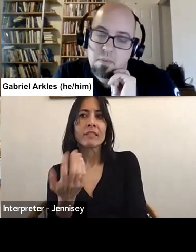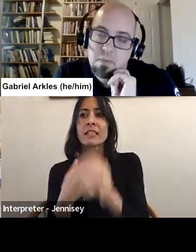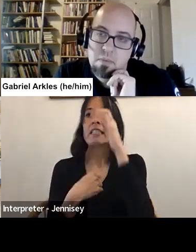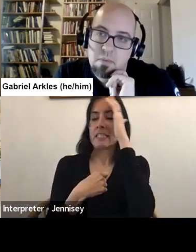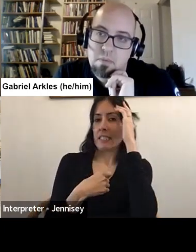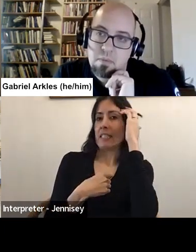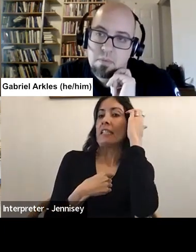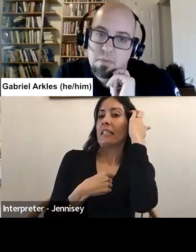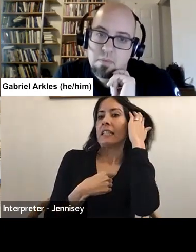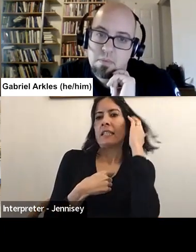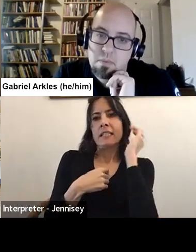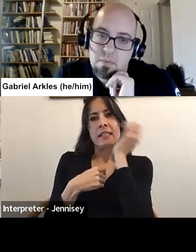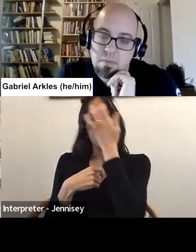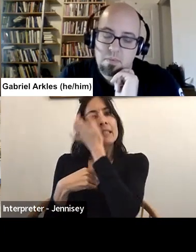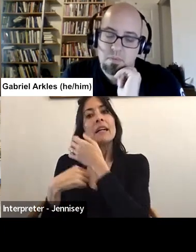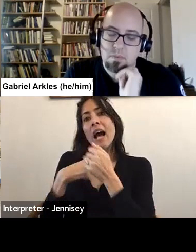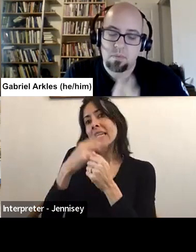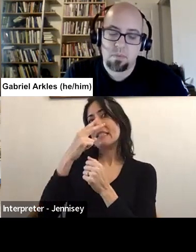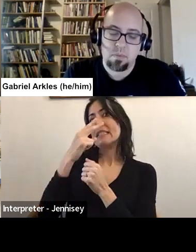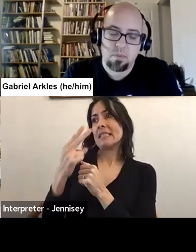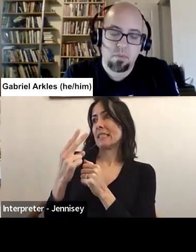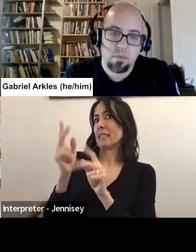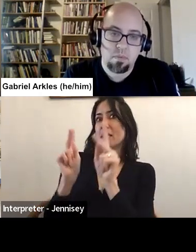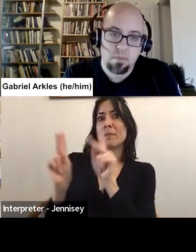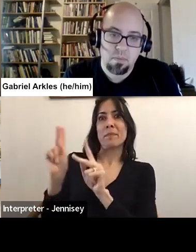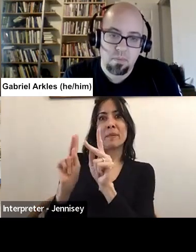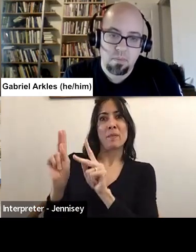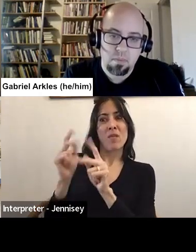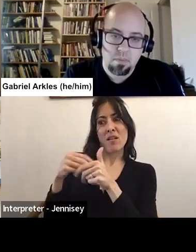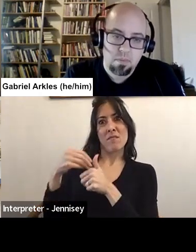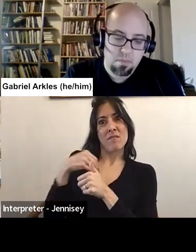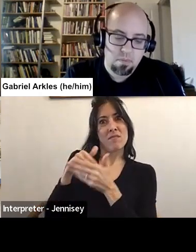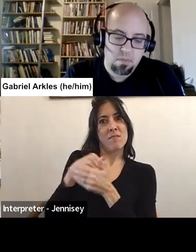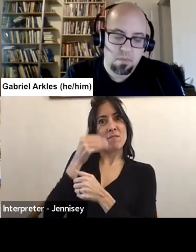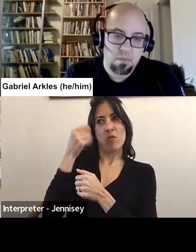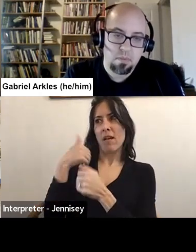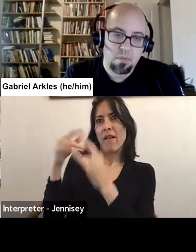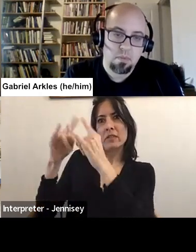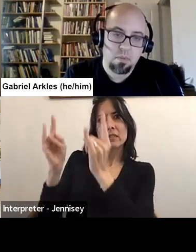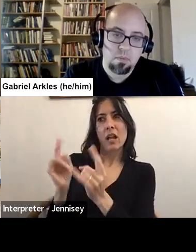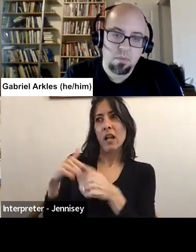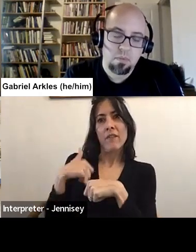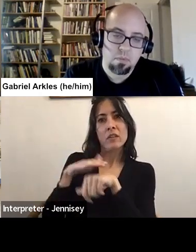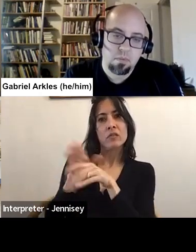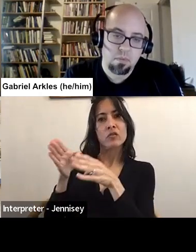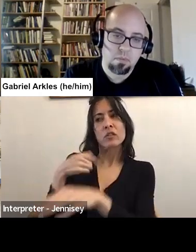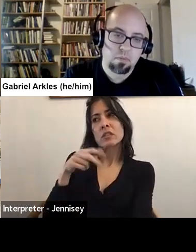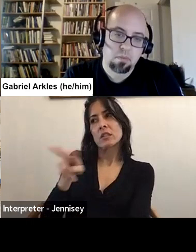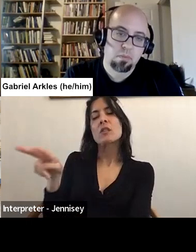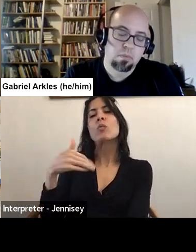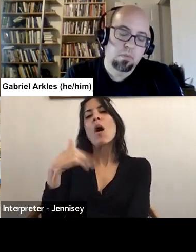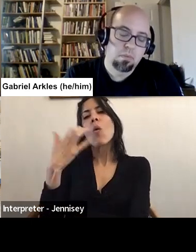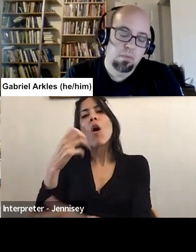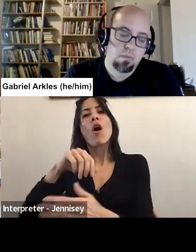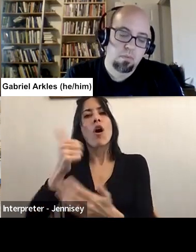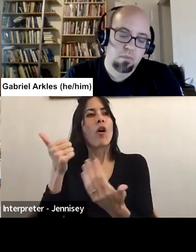and see people living in tents, right? And these are the people the police have. So for me, it's creating alternatives to incarceration. It's